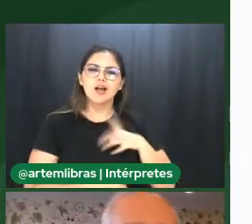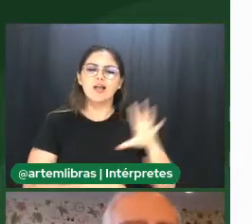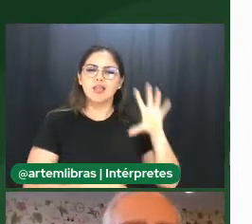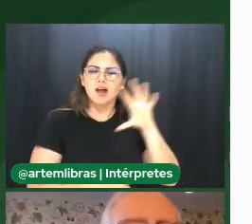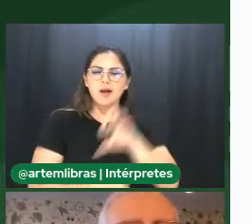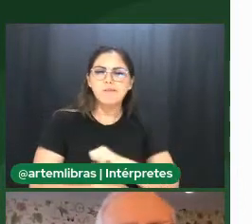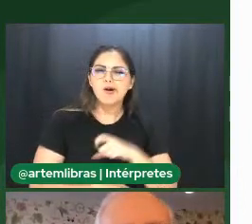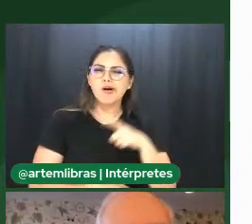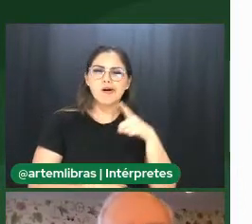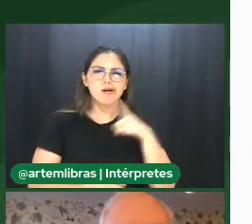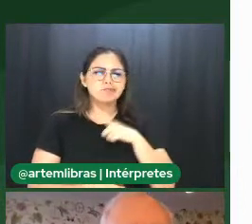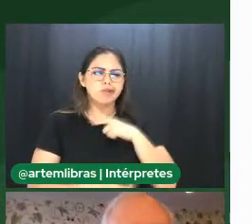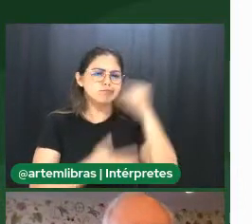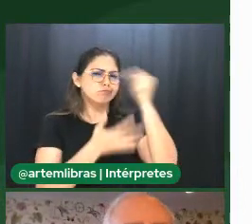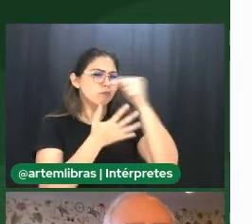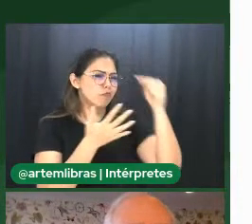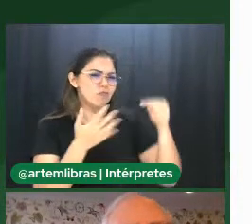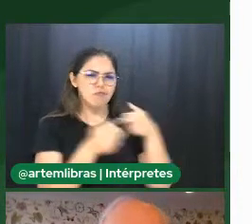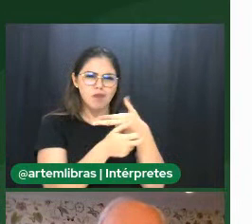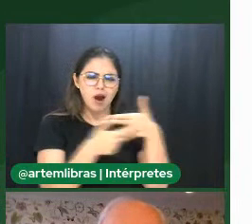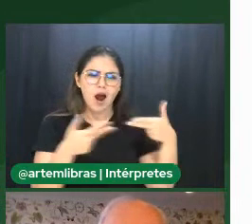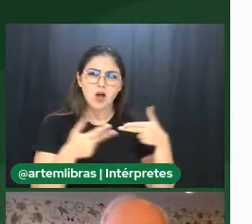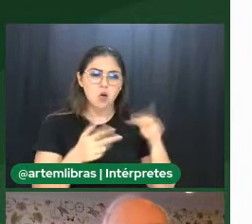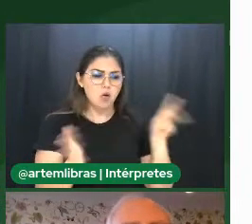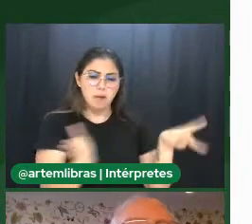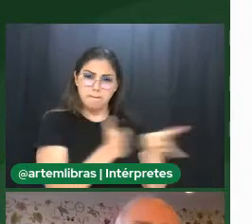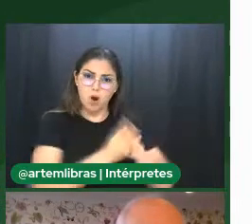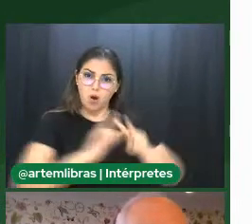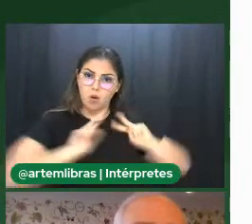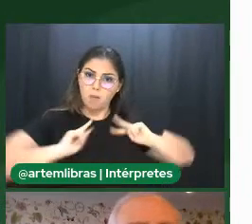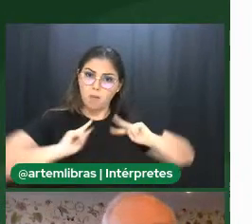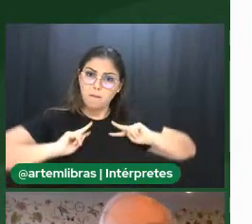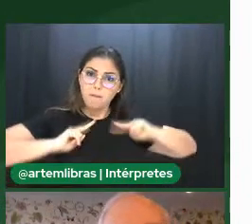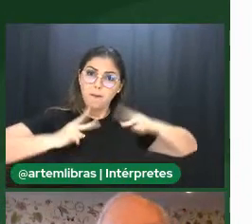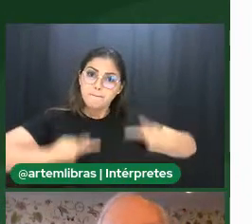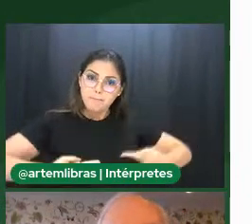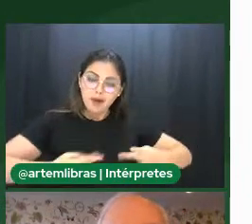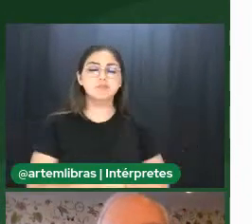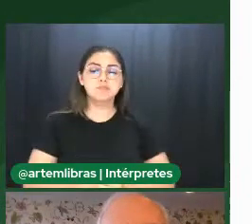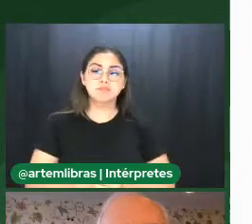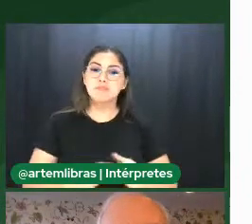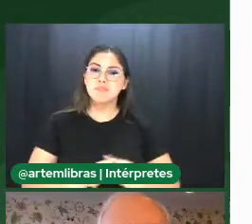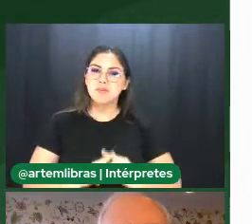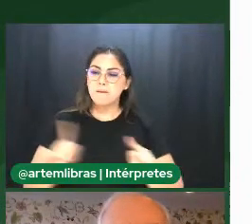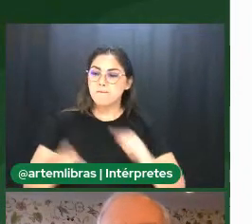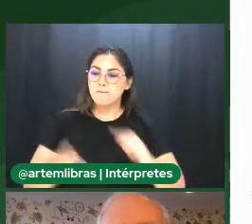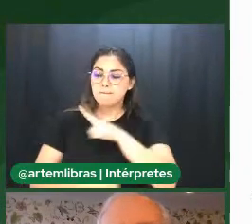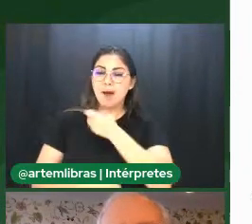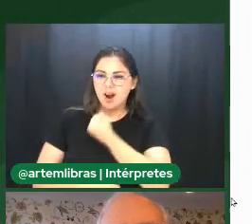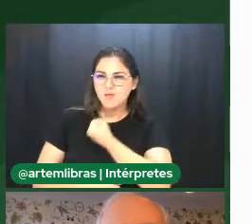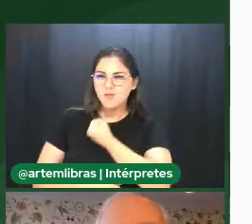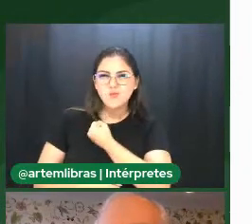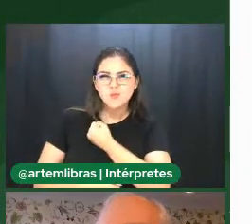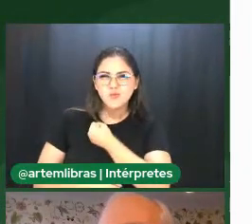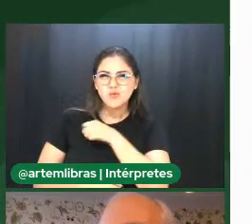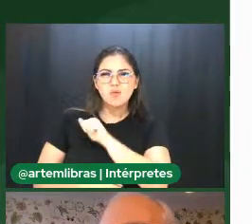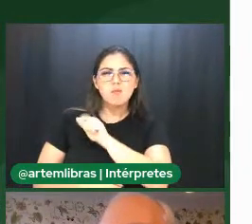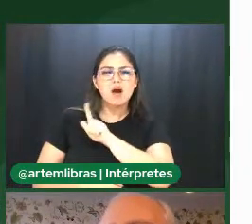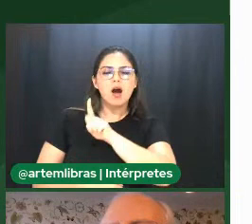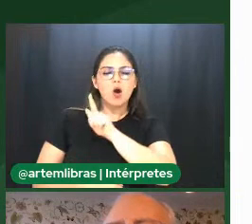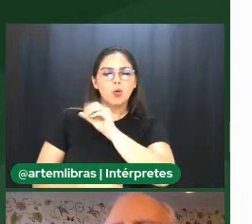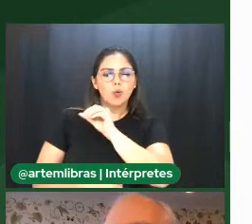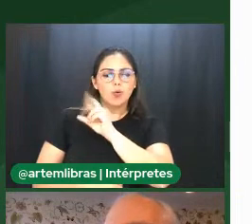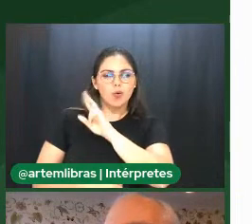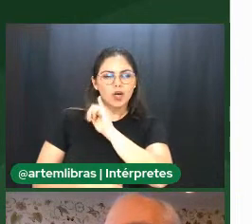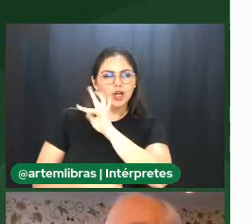the algorithmic approaches of computer systems, even from those based on machine learning. So what does this